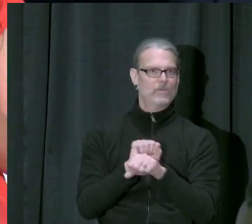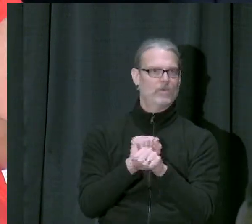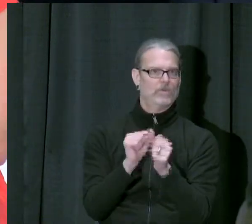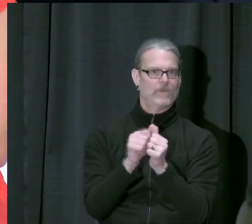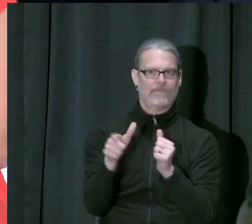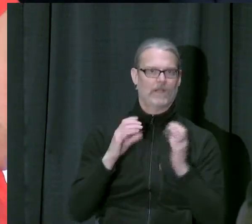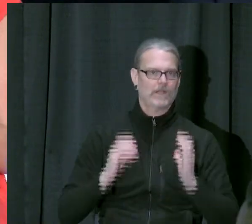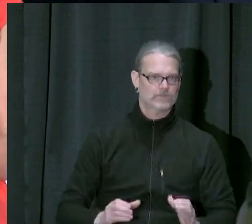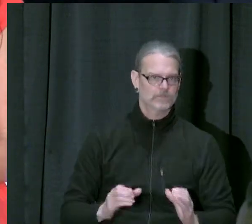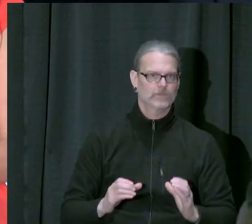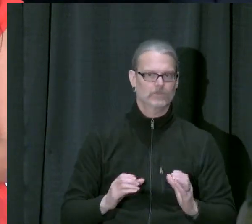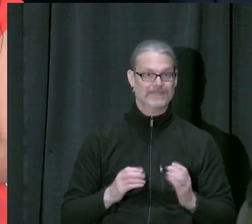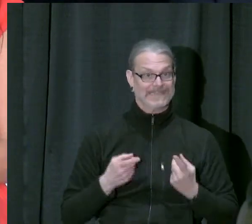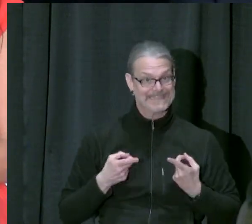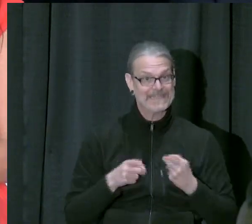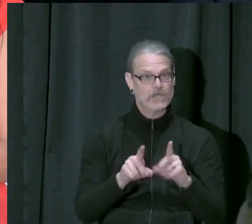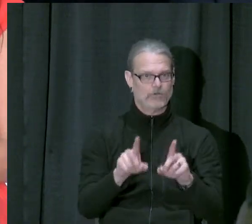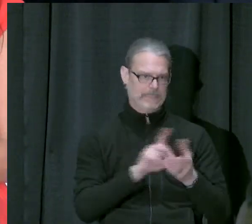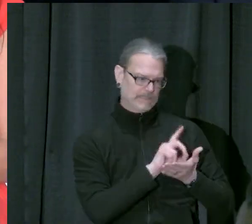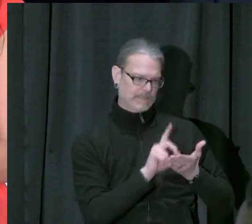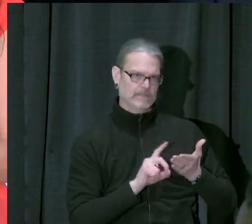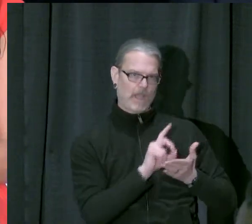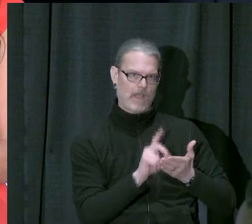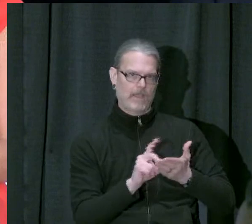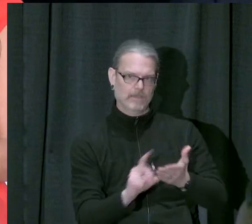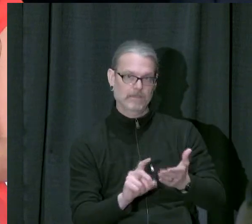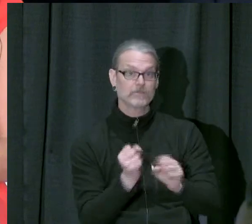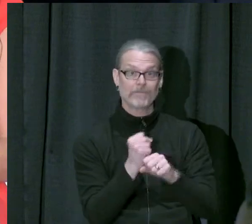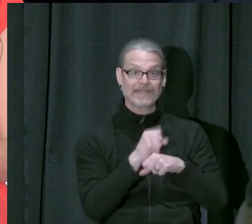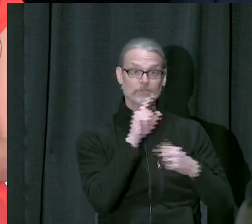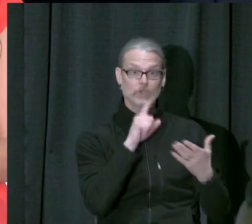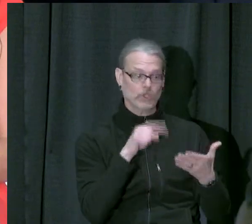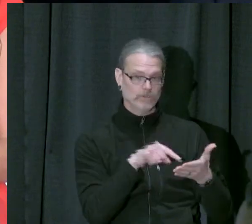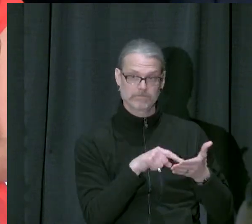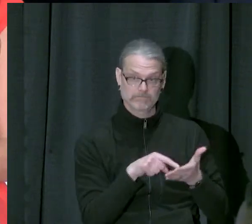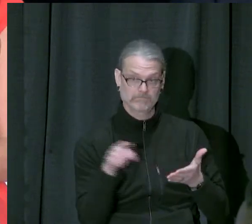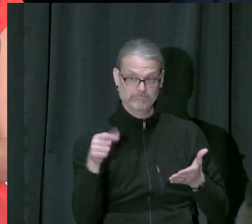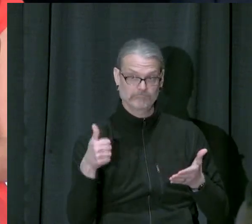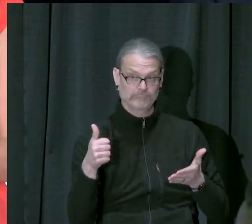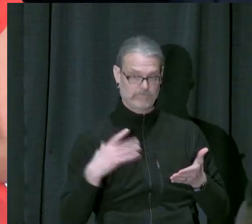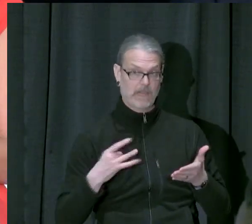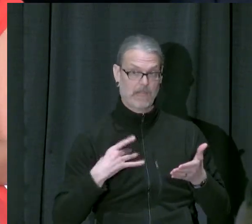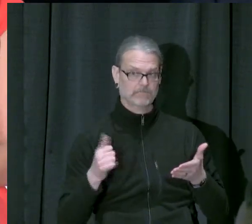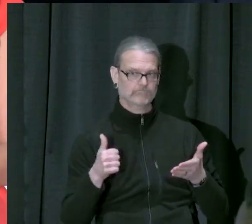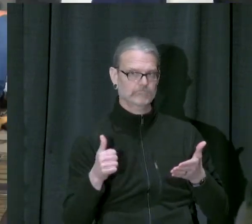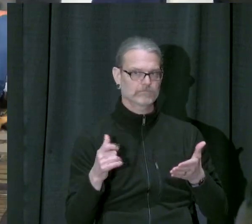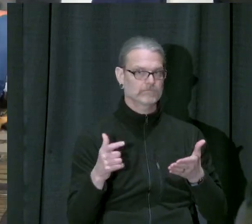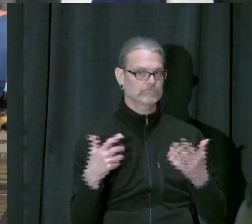stage of design, and that way we can make sure that we're building something that is usable and delightful. Yeah.